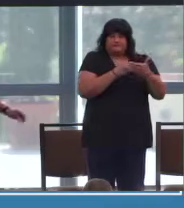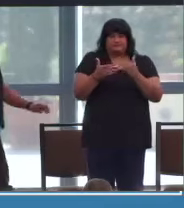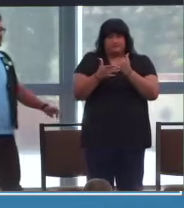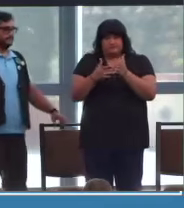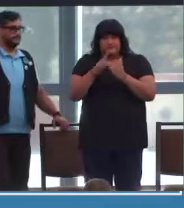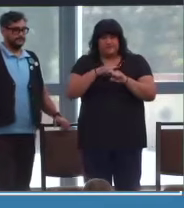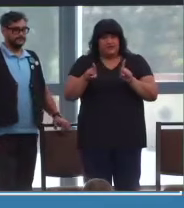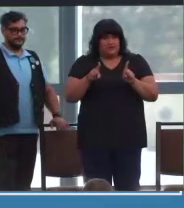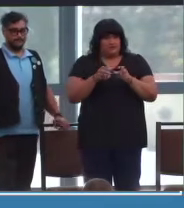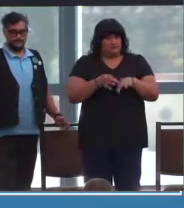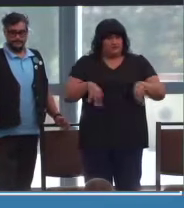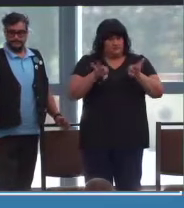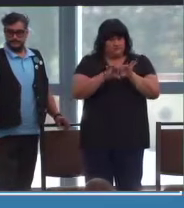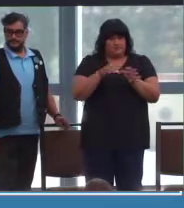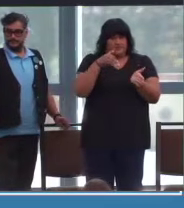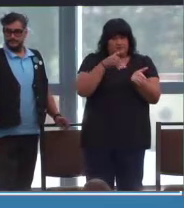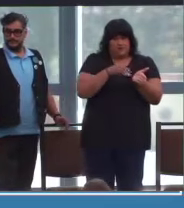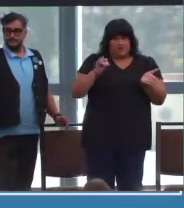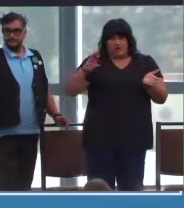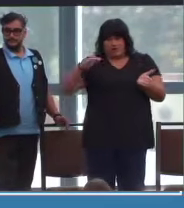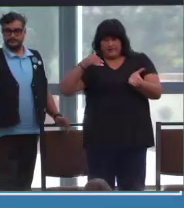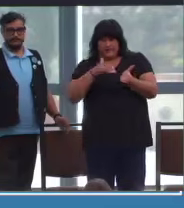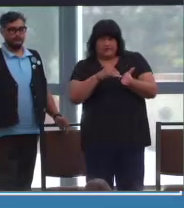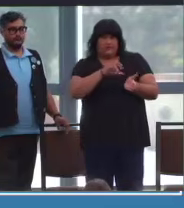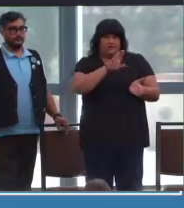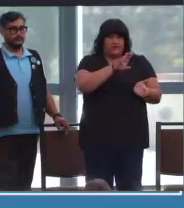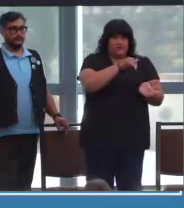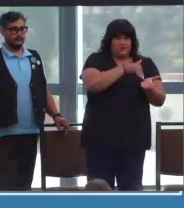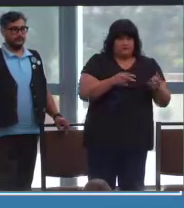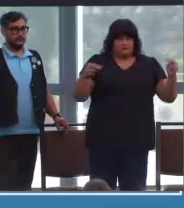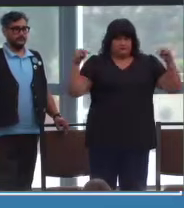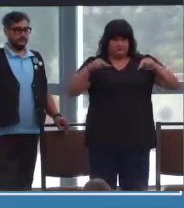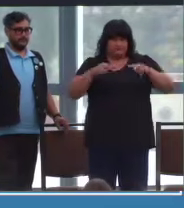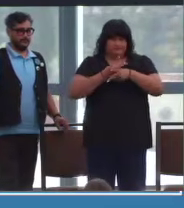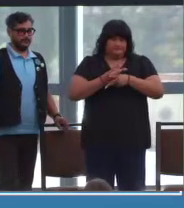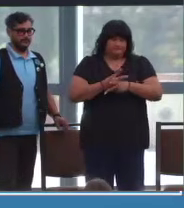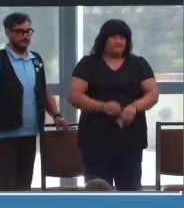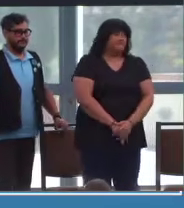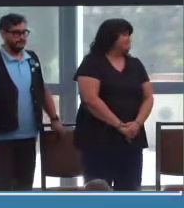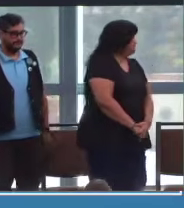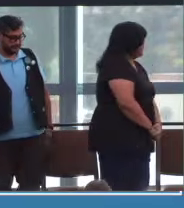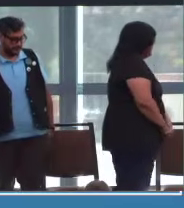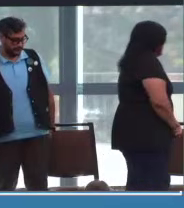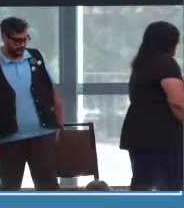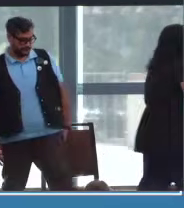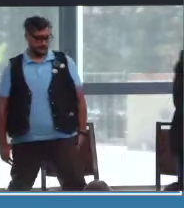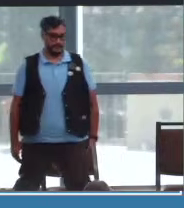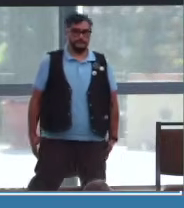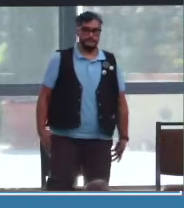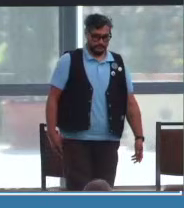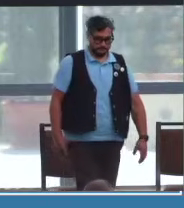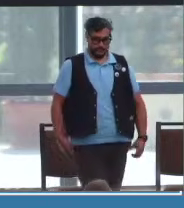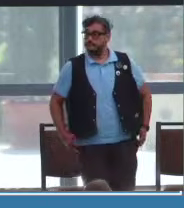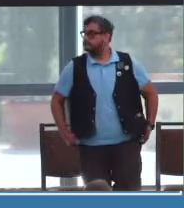close coordination between the OB doctors and your rheumatologist as well. Okay, so this is a